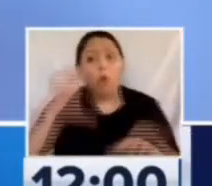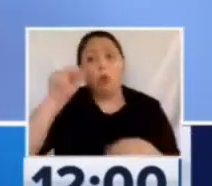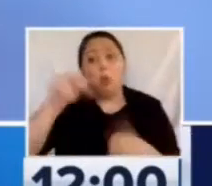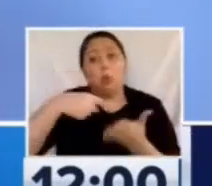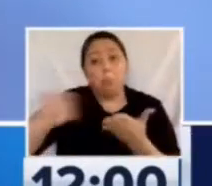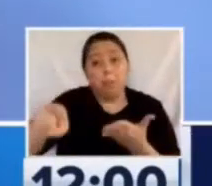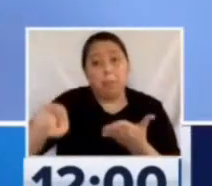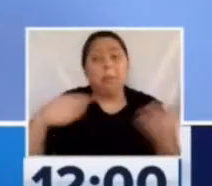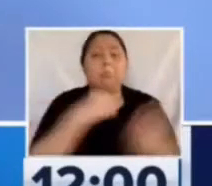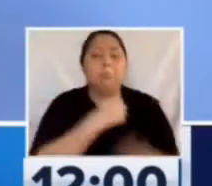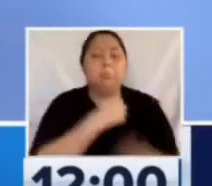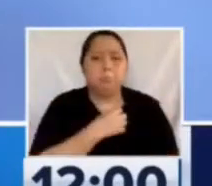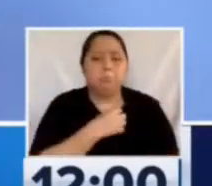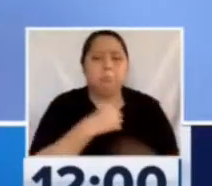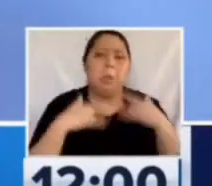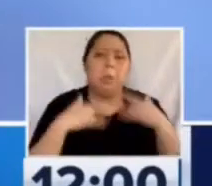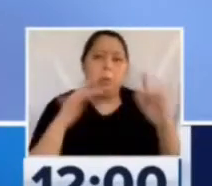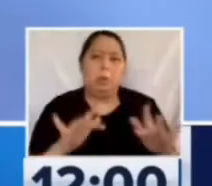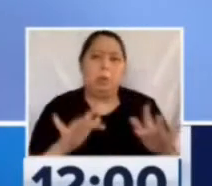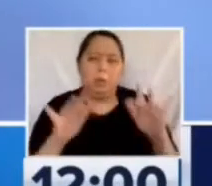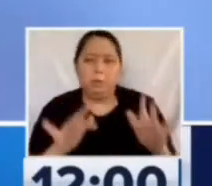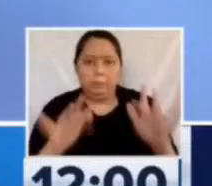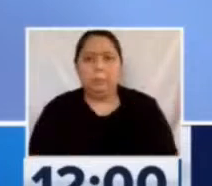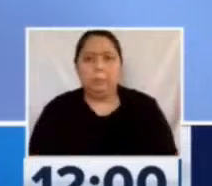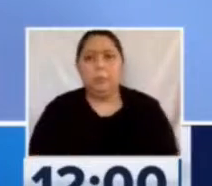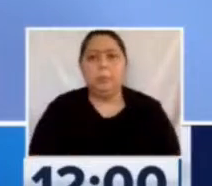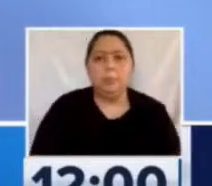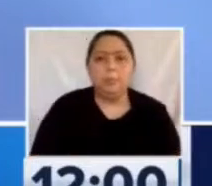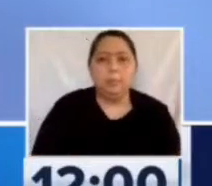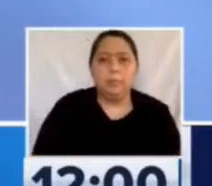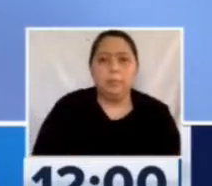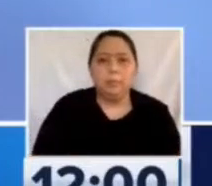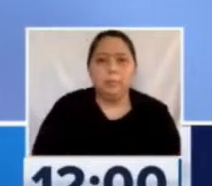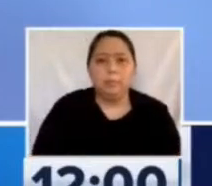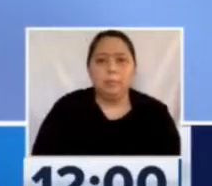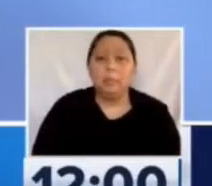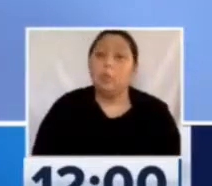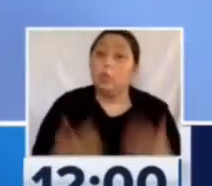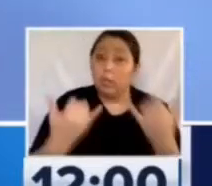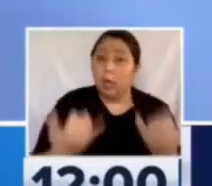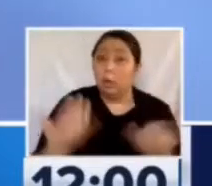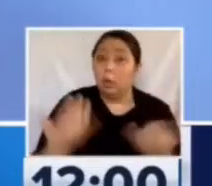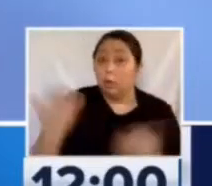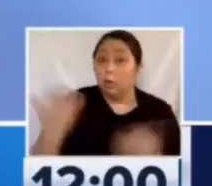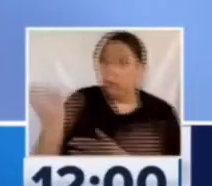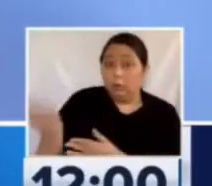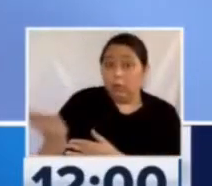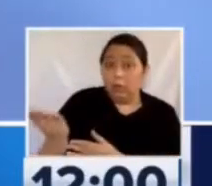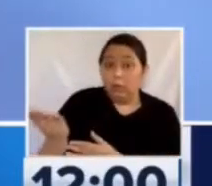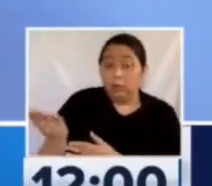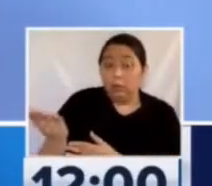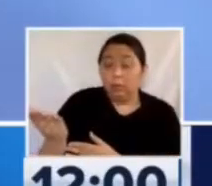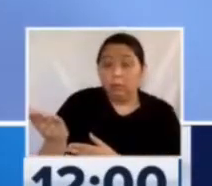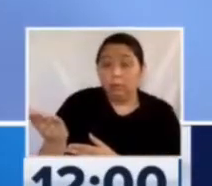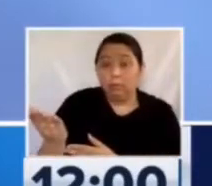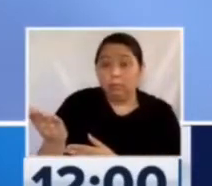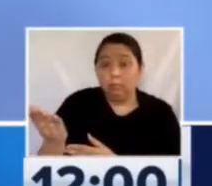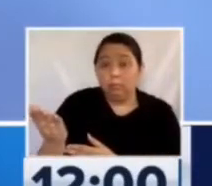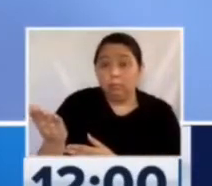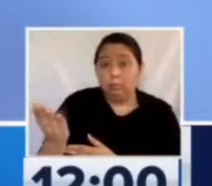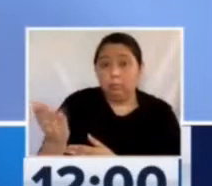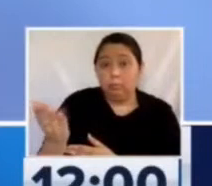Paris, the Filipino Wapakels, the SIGAP or Comité General Association Philippine France,